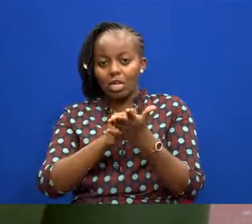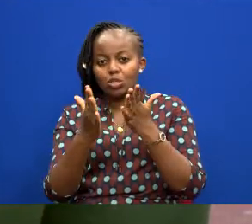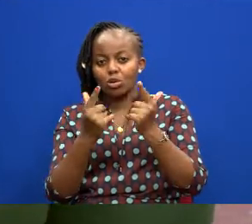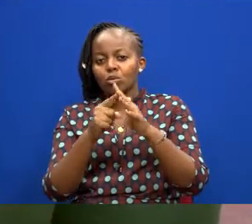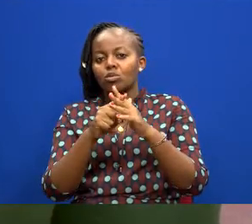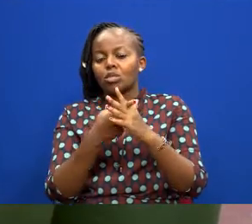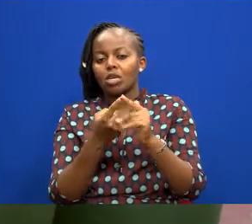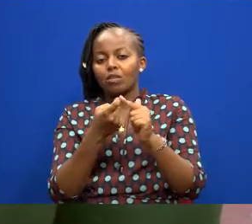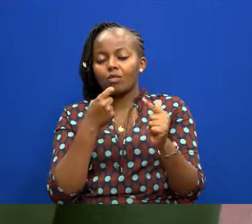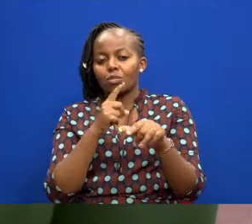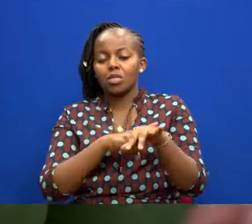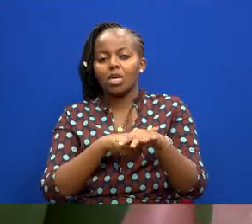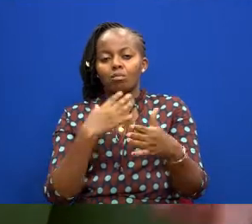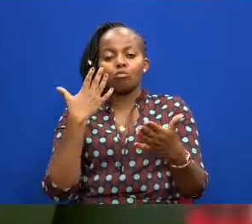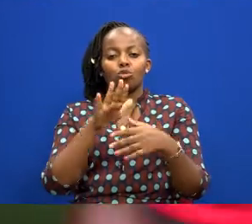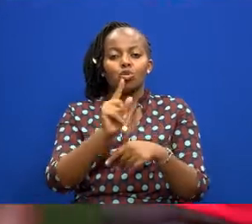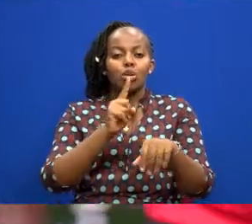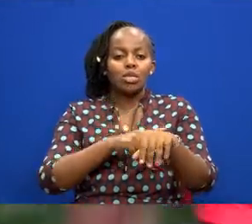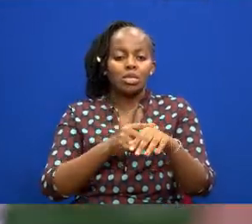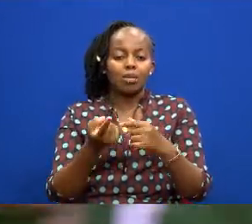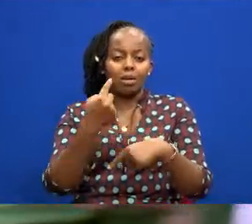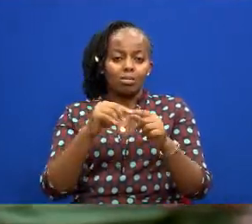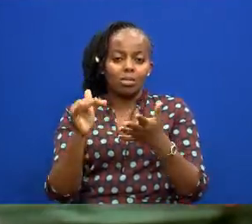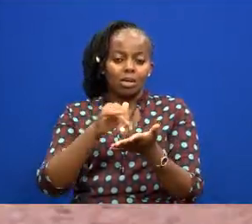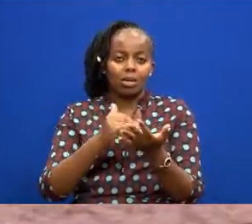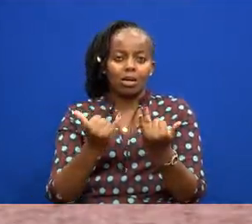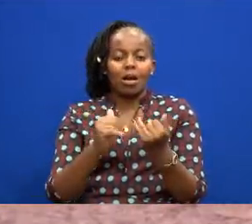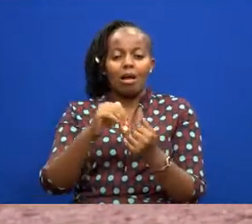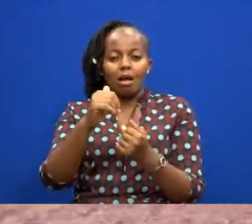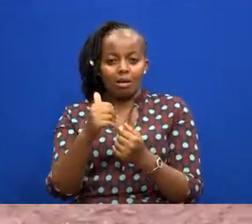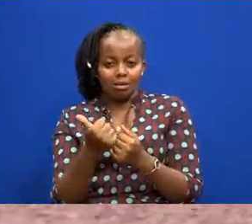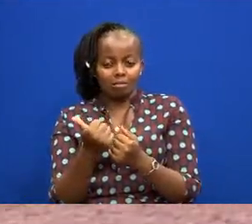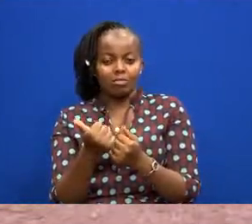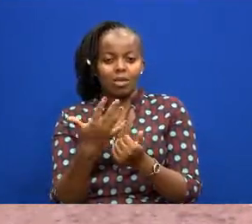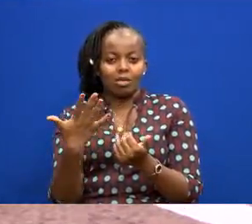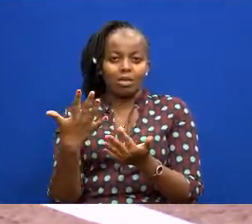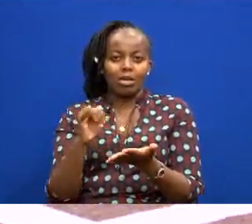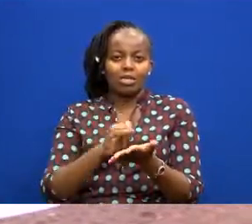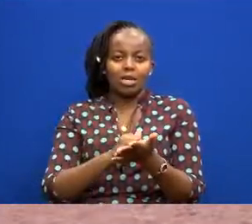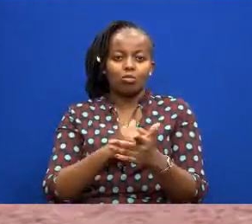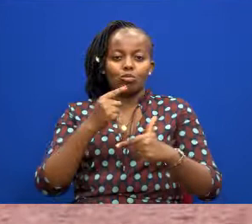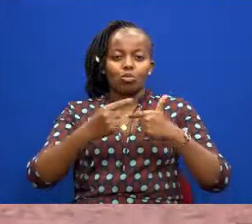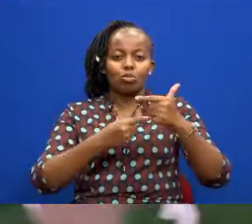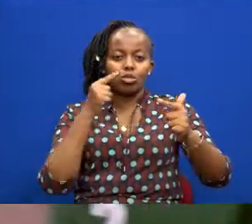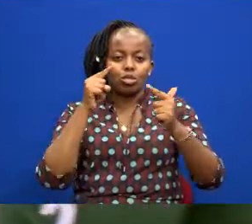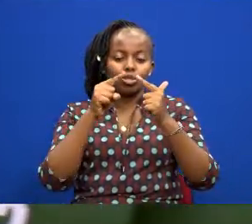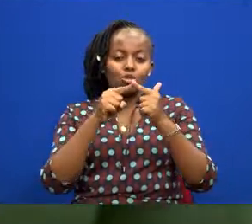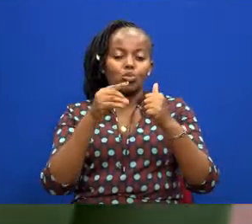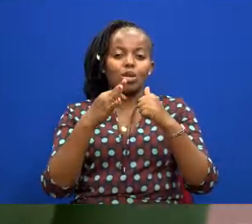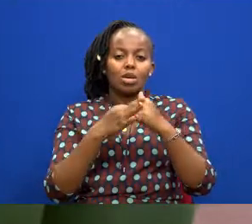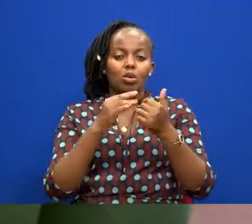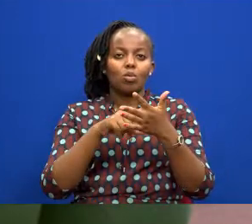that fine? Yes. And then one more thing. When you've done all of this, you've gone up to 8 the way she did. What